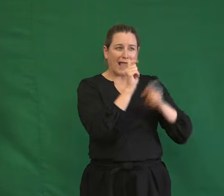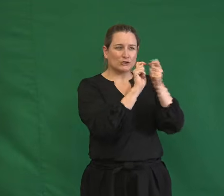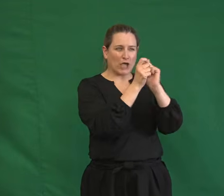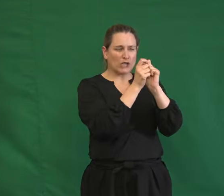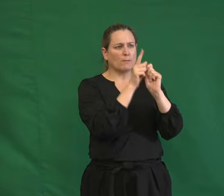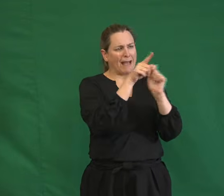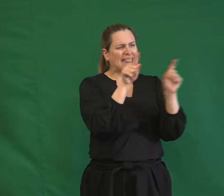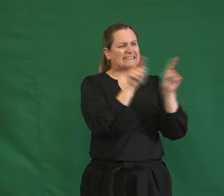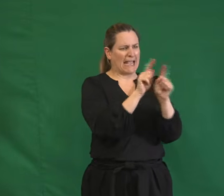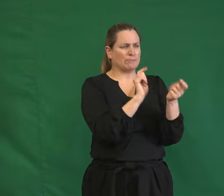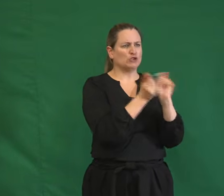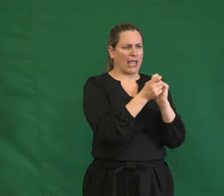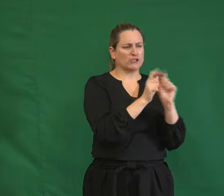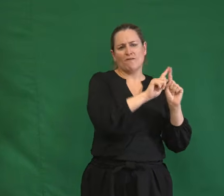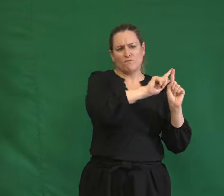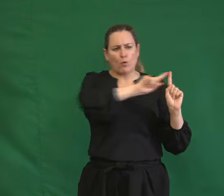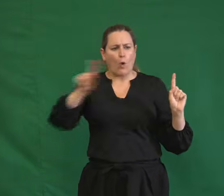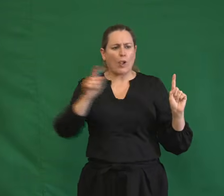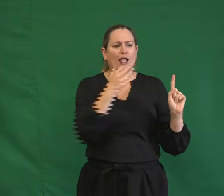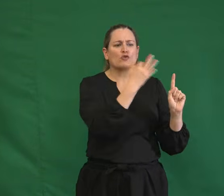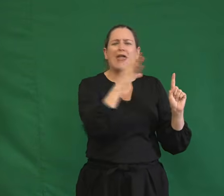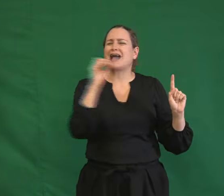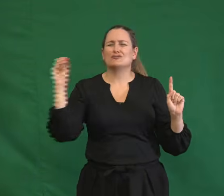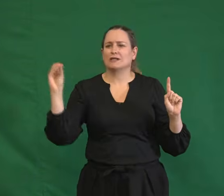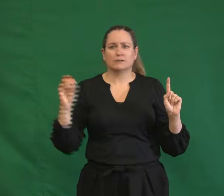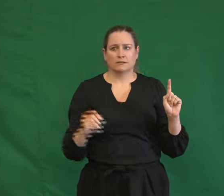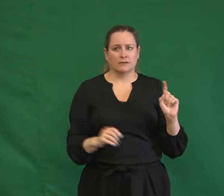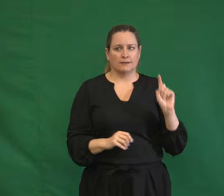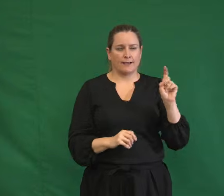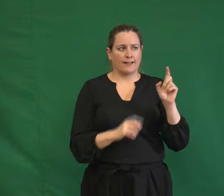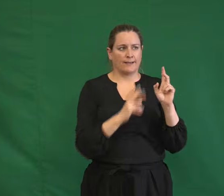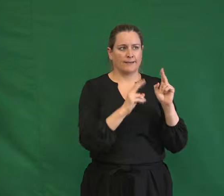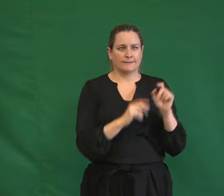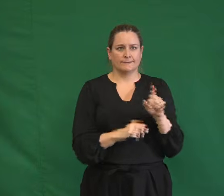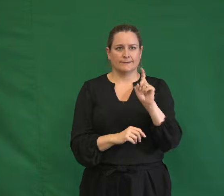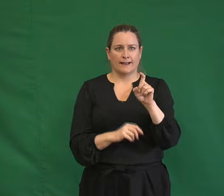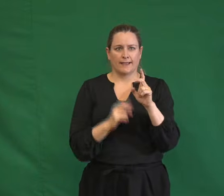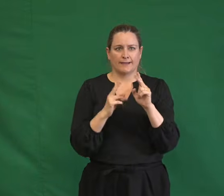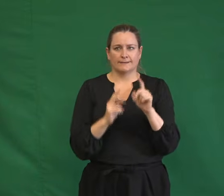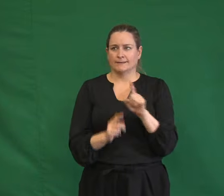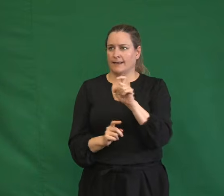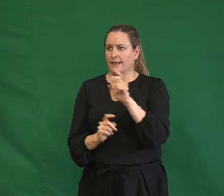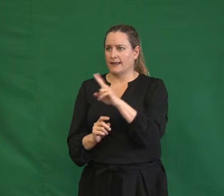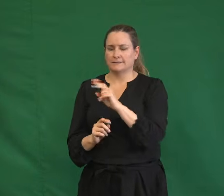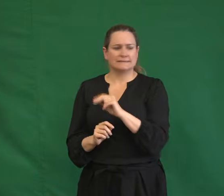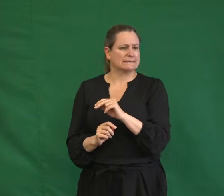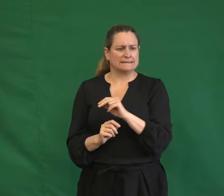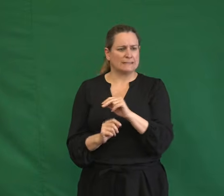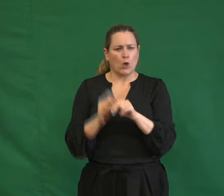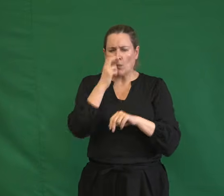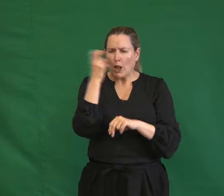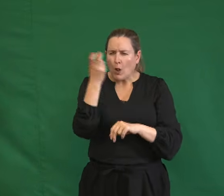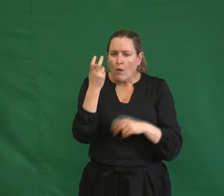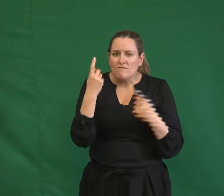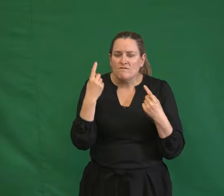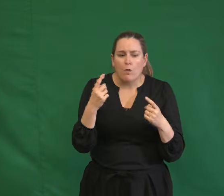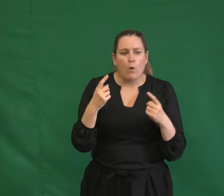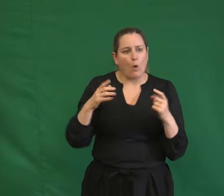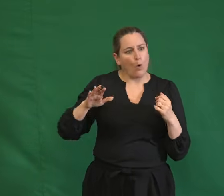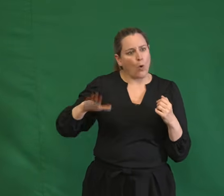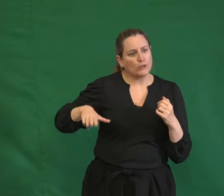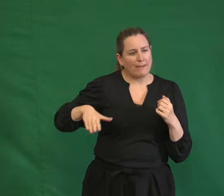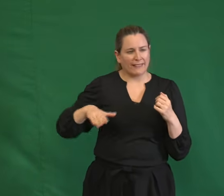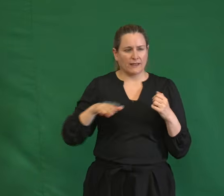go in by hand, click, edit, click, edit, click, edit. You need to be able to do that automatically. So that was something